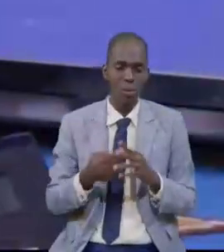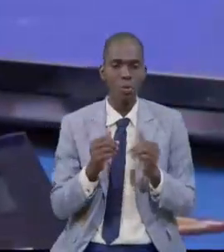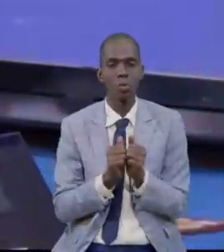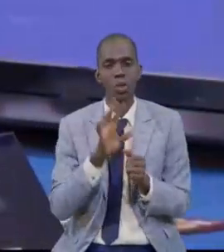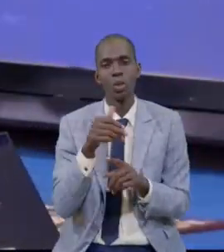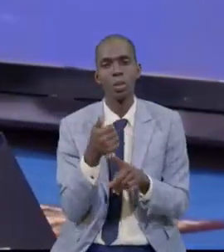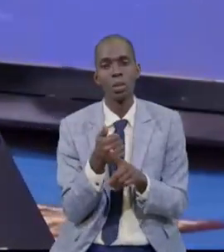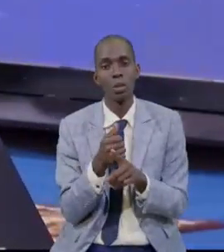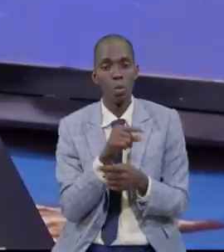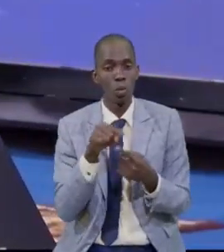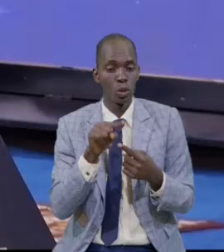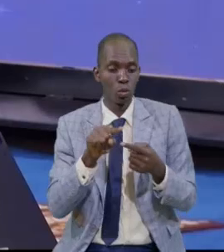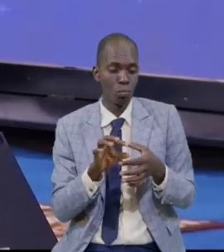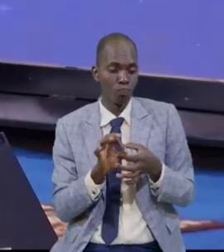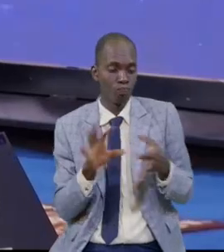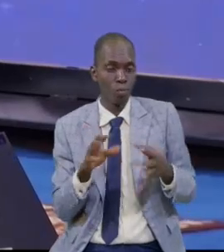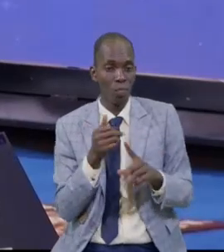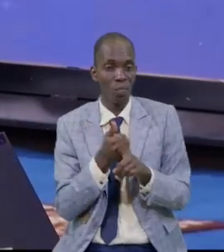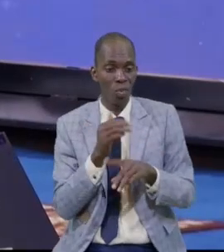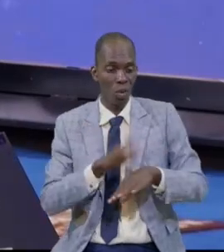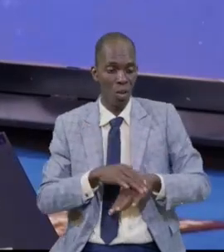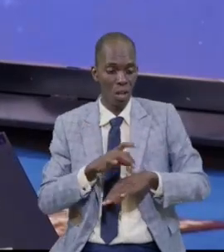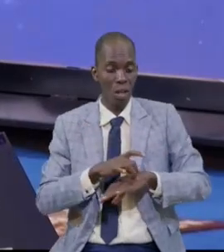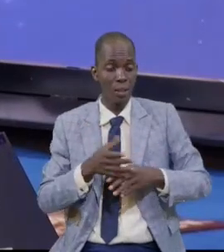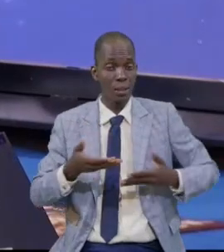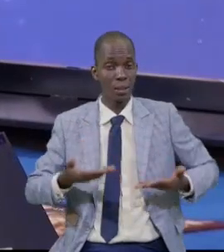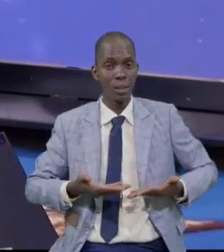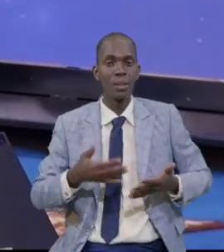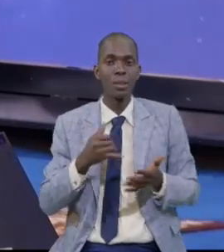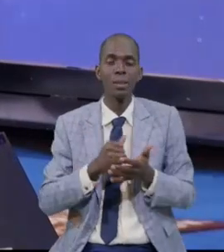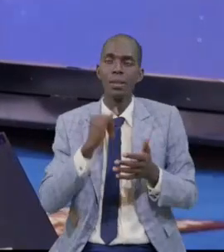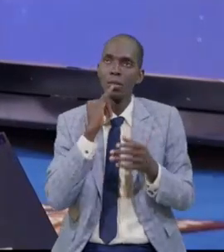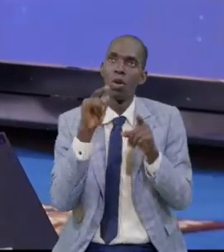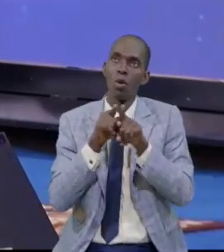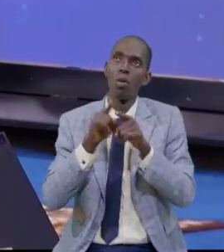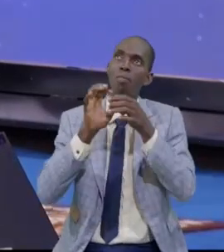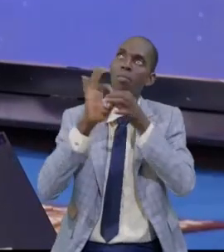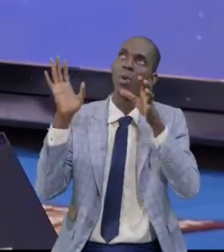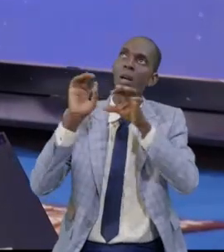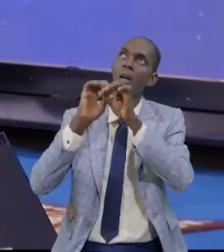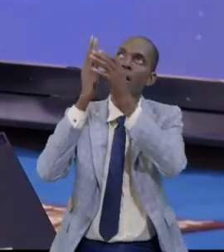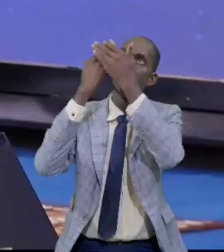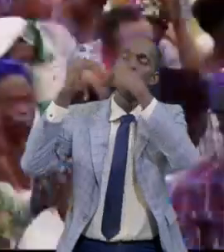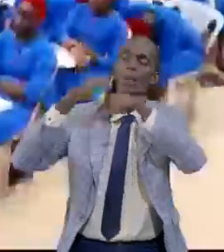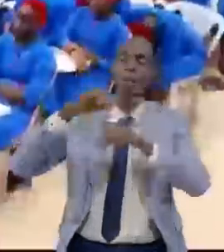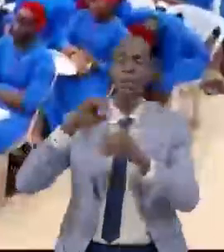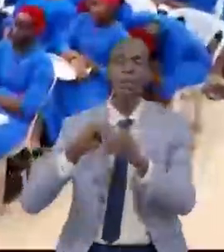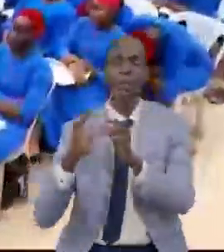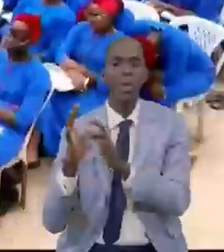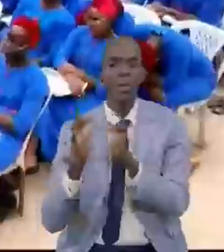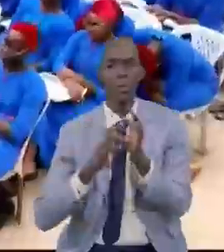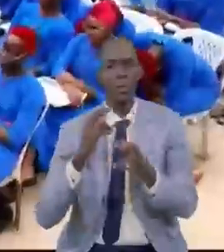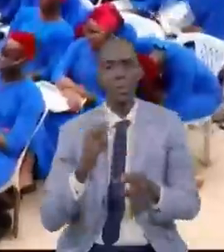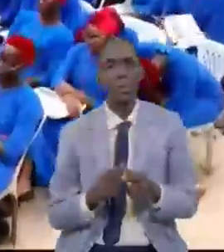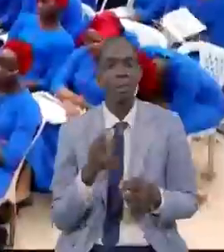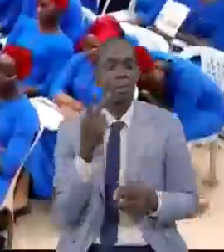yourself here on earth, it is loosed in heaven in Jesus' name. Look at everything that has hindered